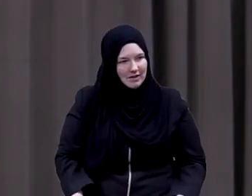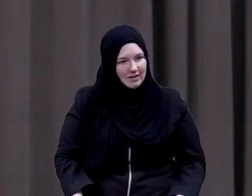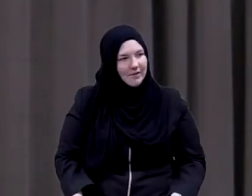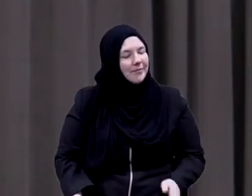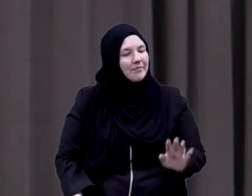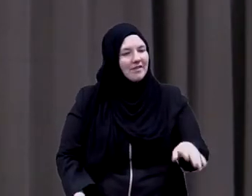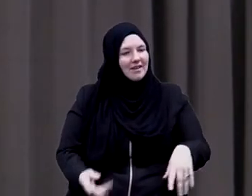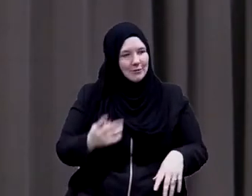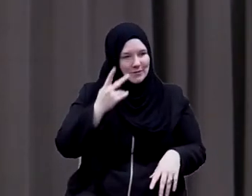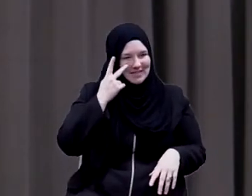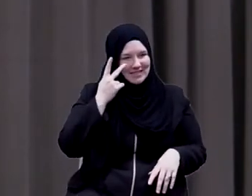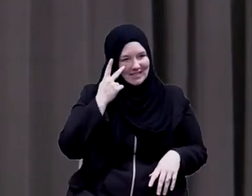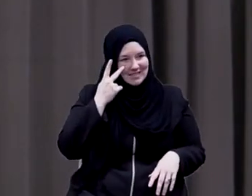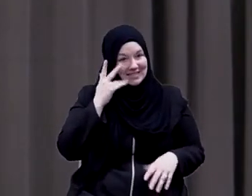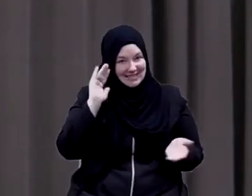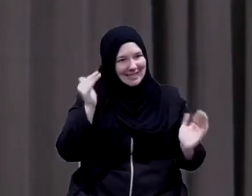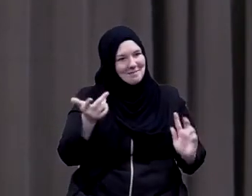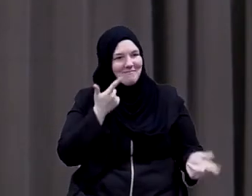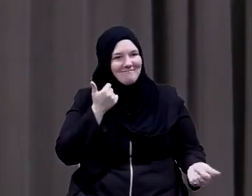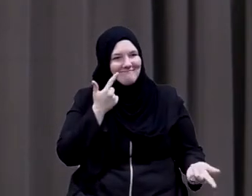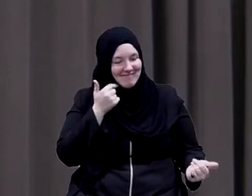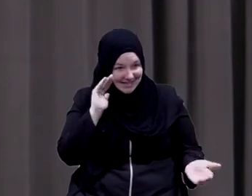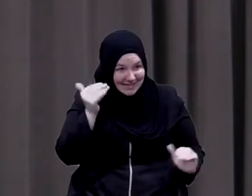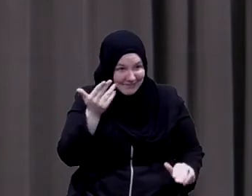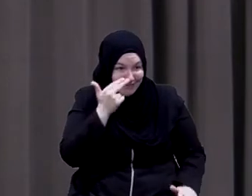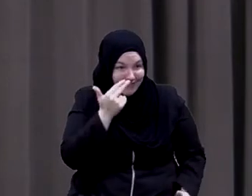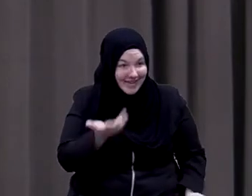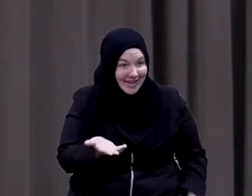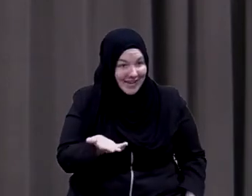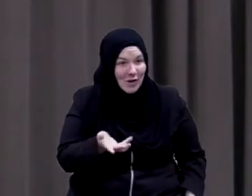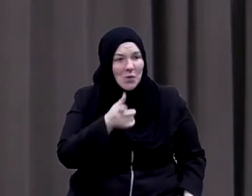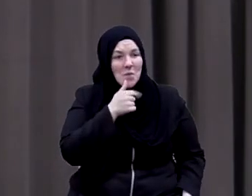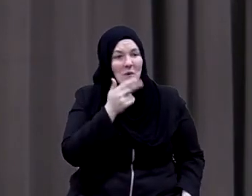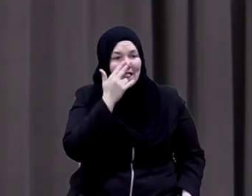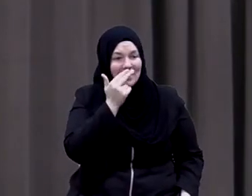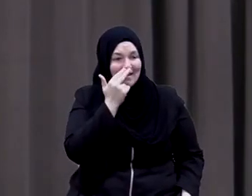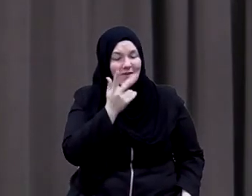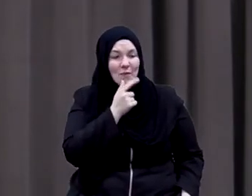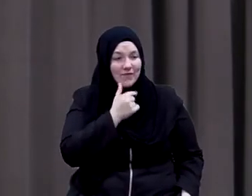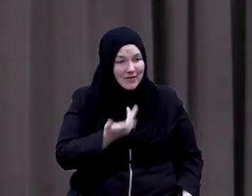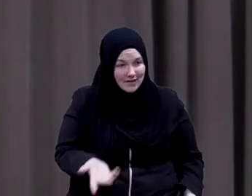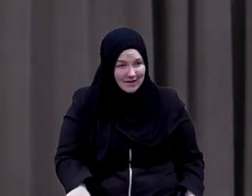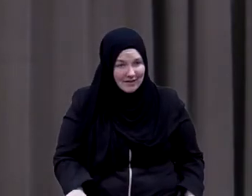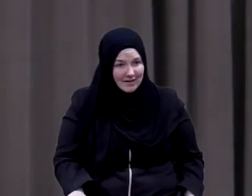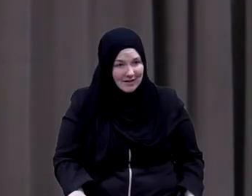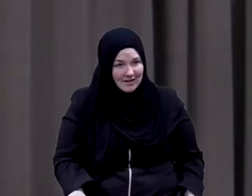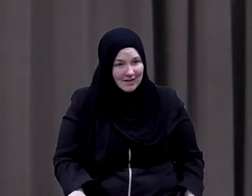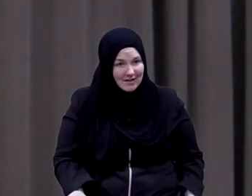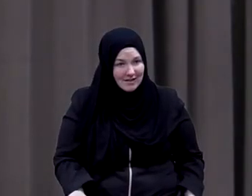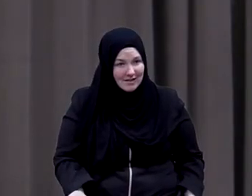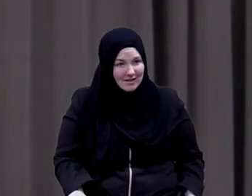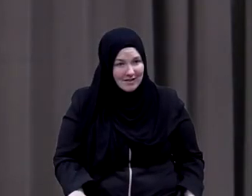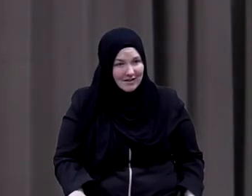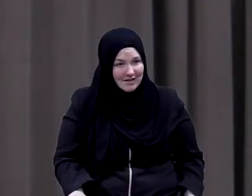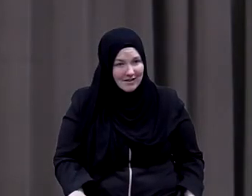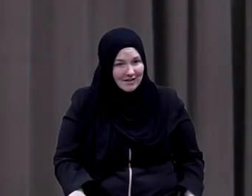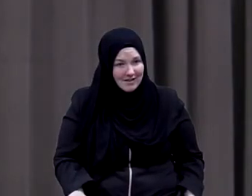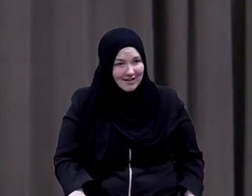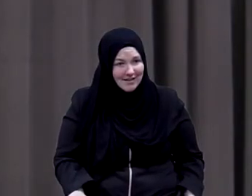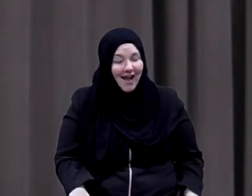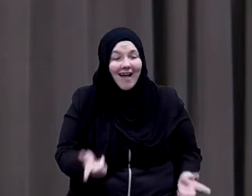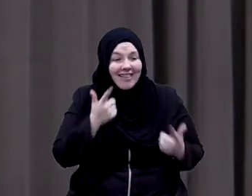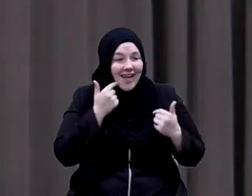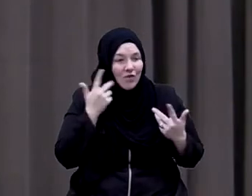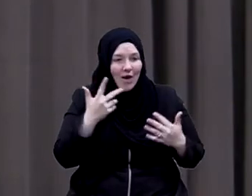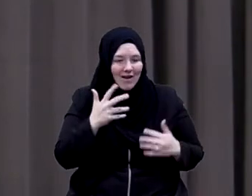You see, it looks laughable. Do you know whom we are laughing at? We are laughing at